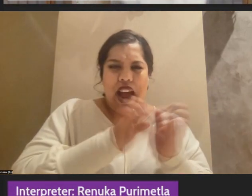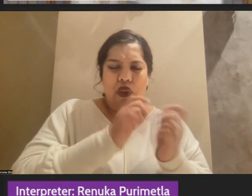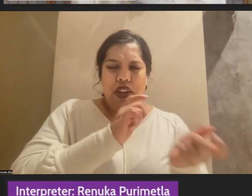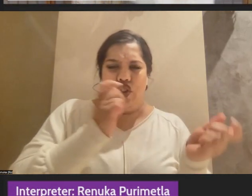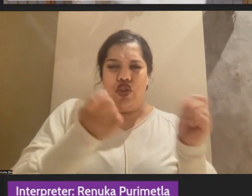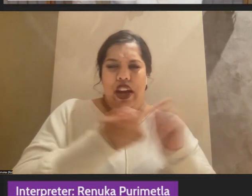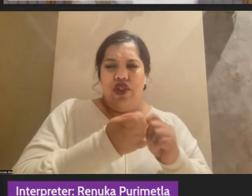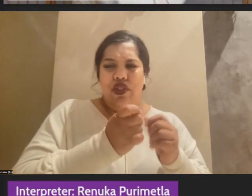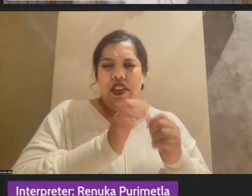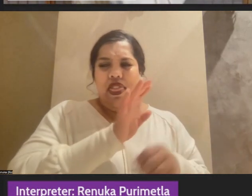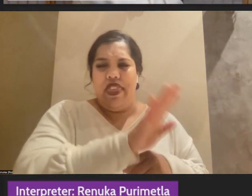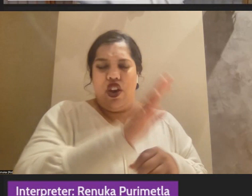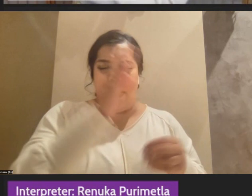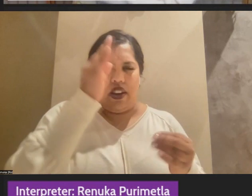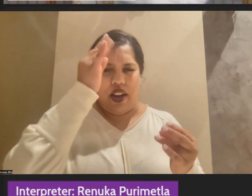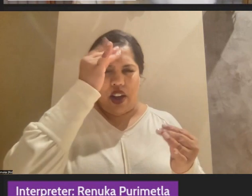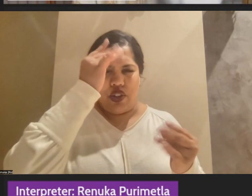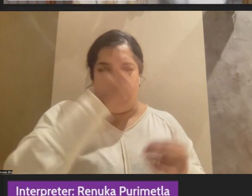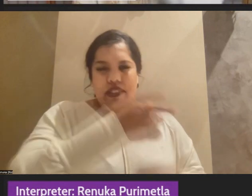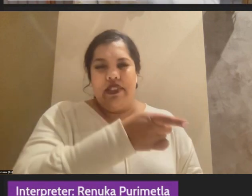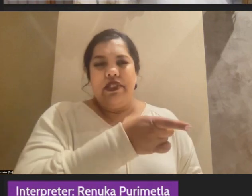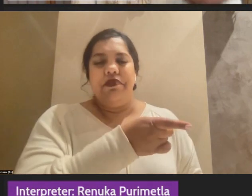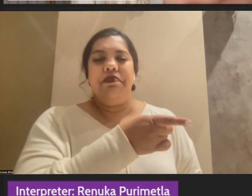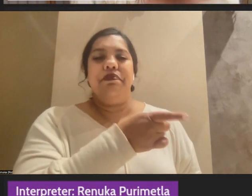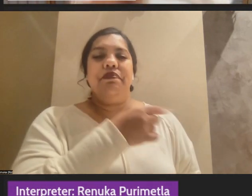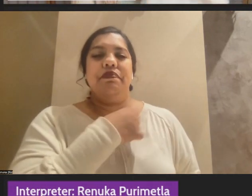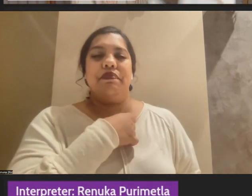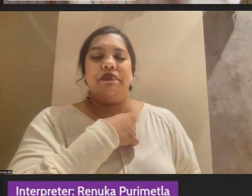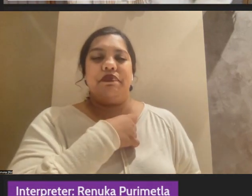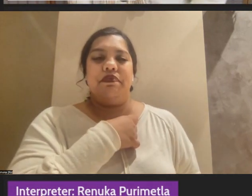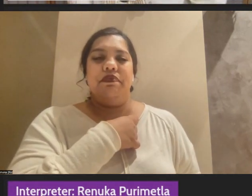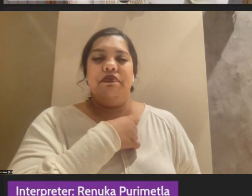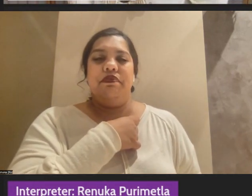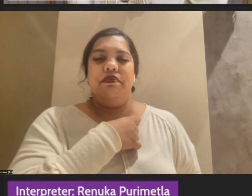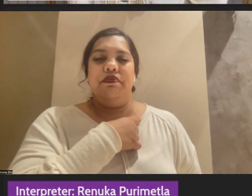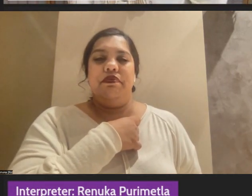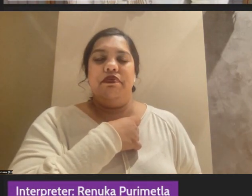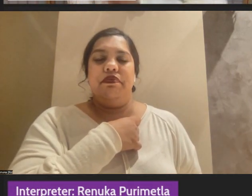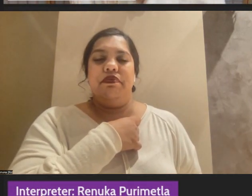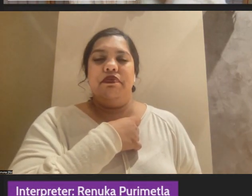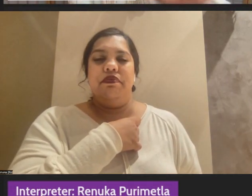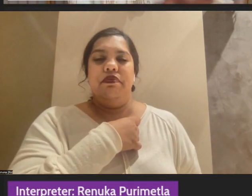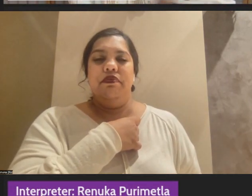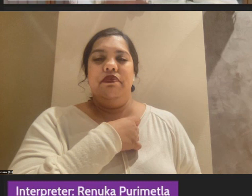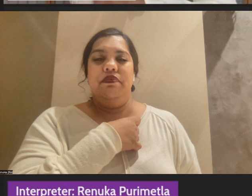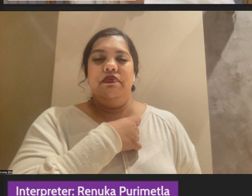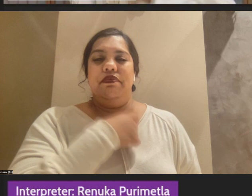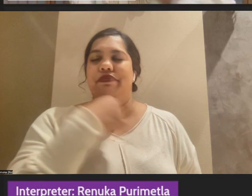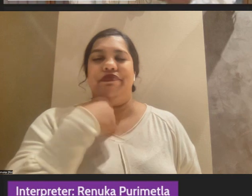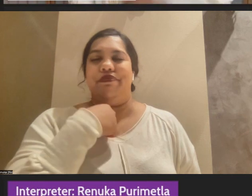How is my being for this to the degree where I don't even look at this? I don't listen to